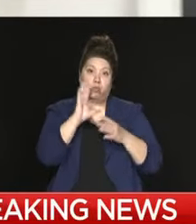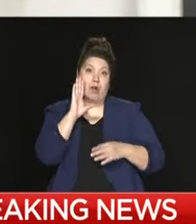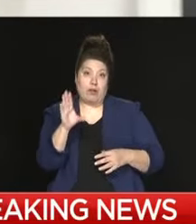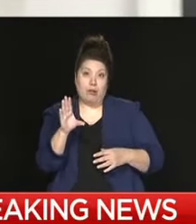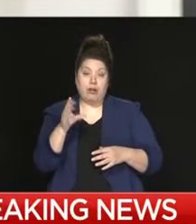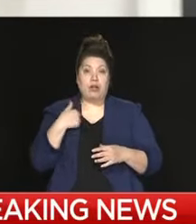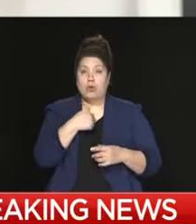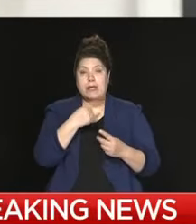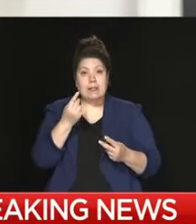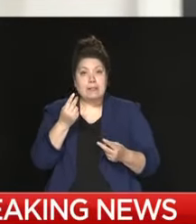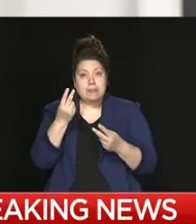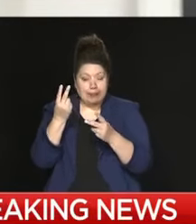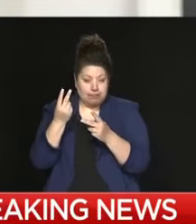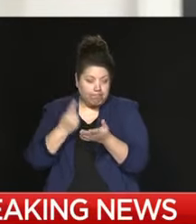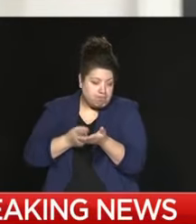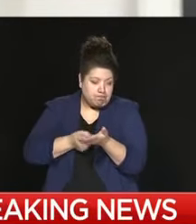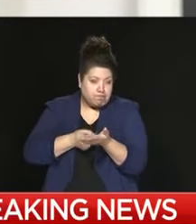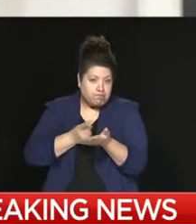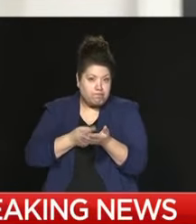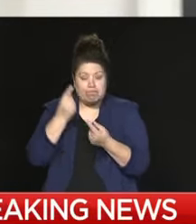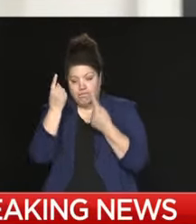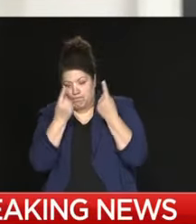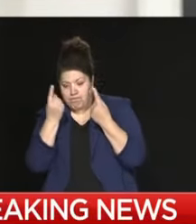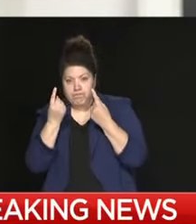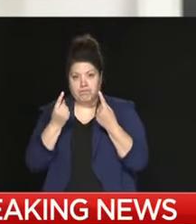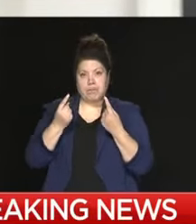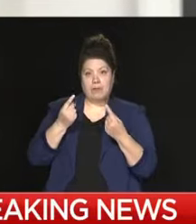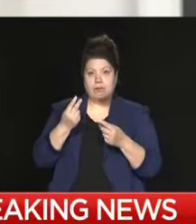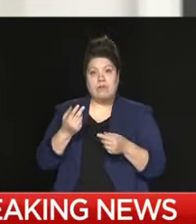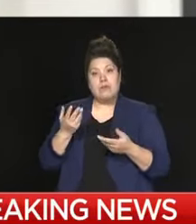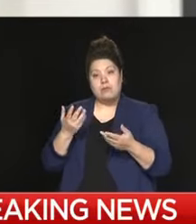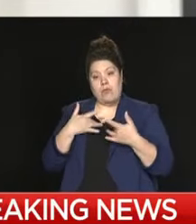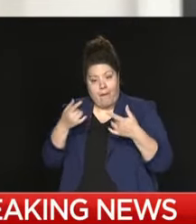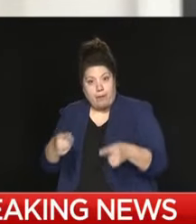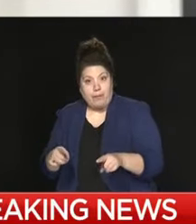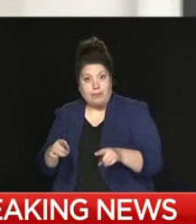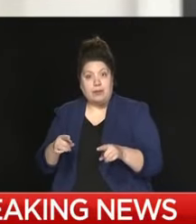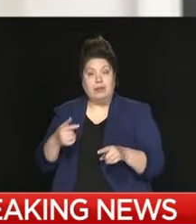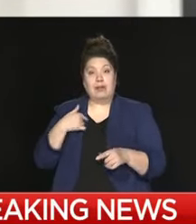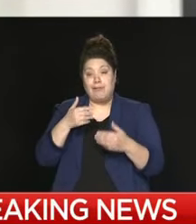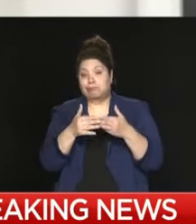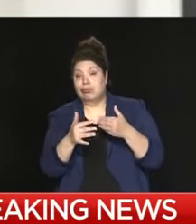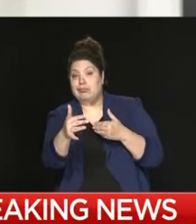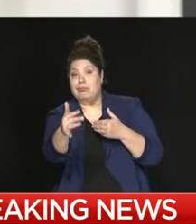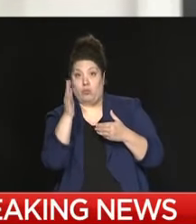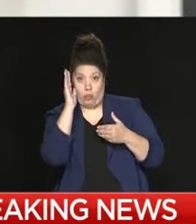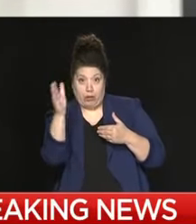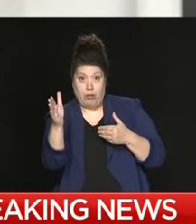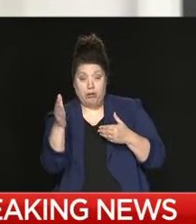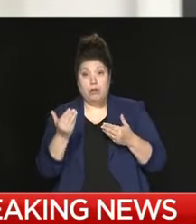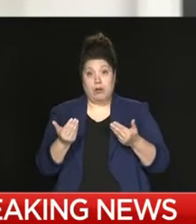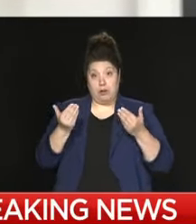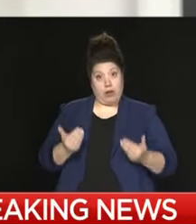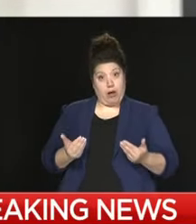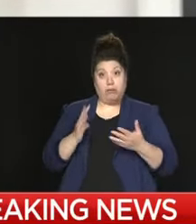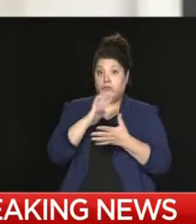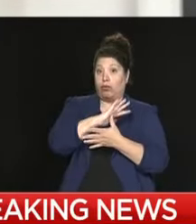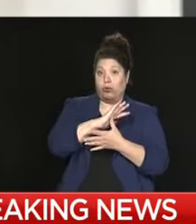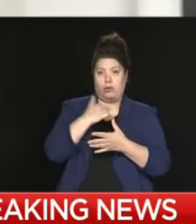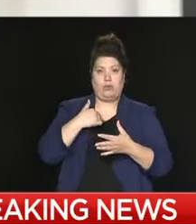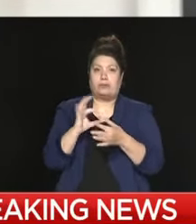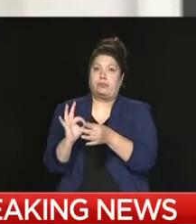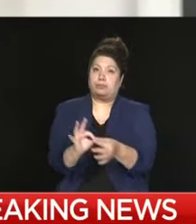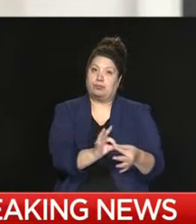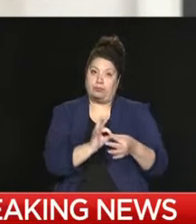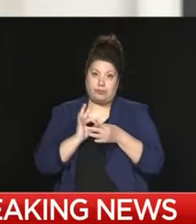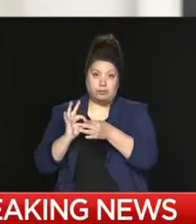of thoughtful discussion, a lot of reflection after this process. We're working together to make sure